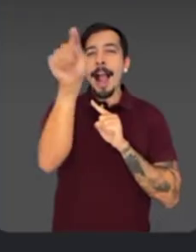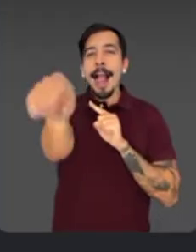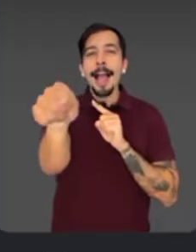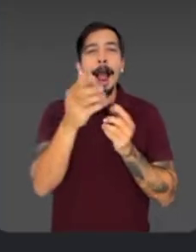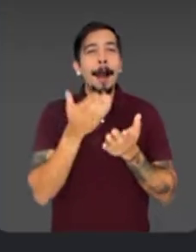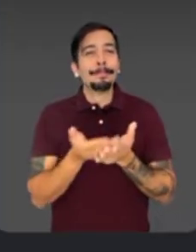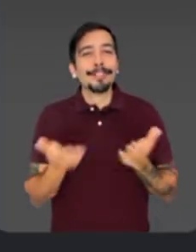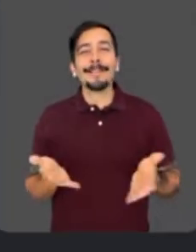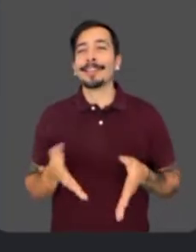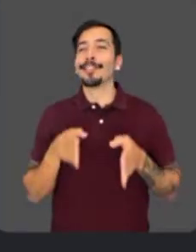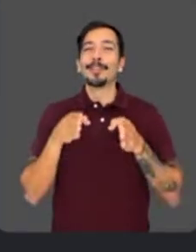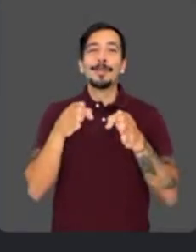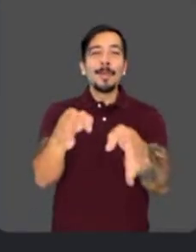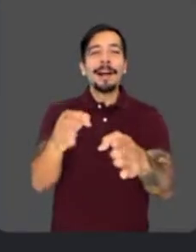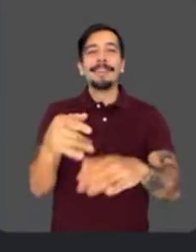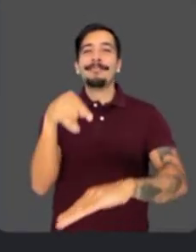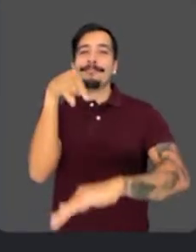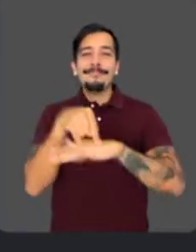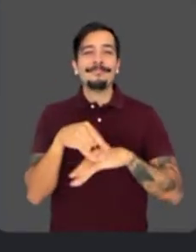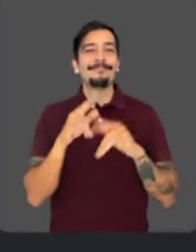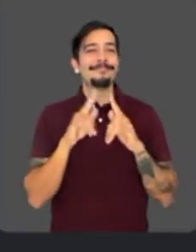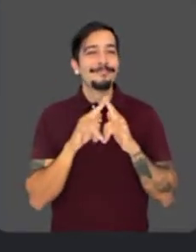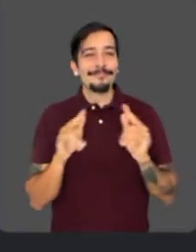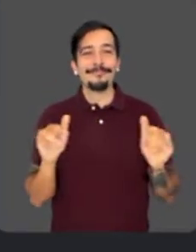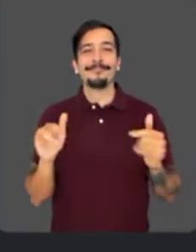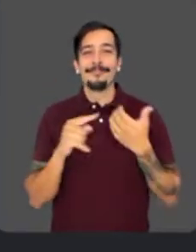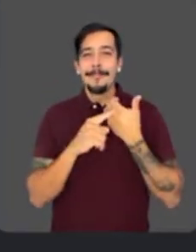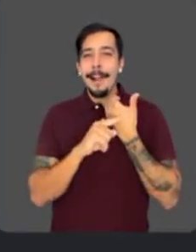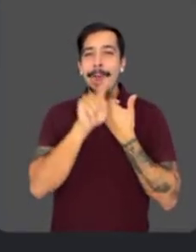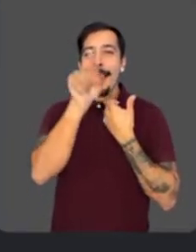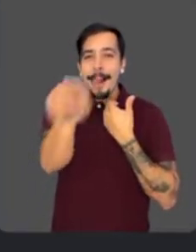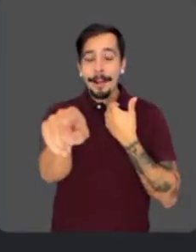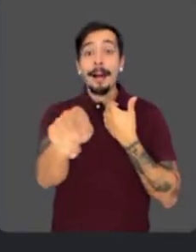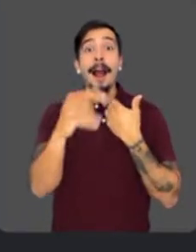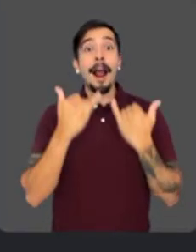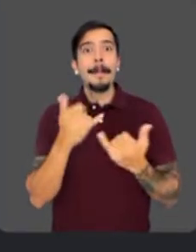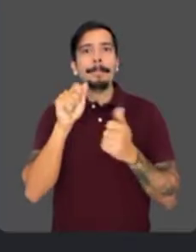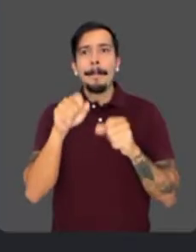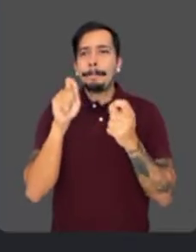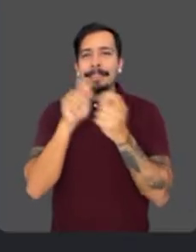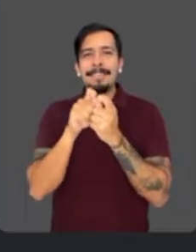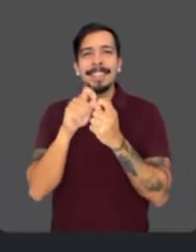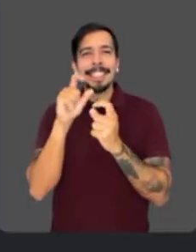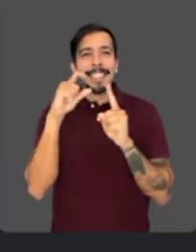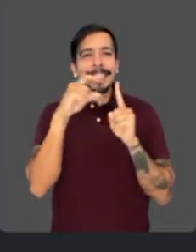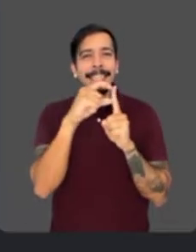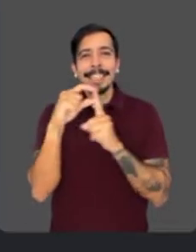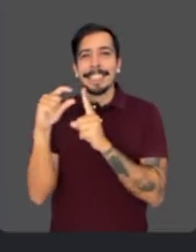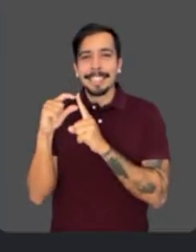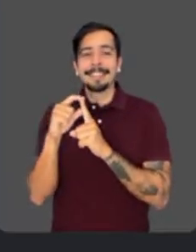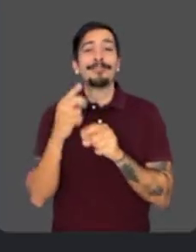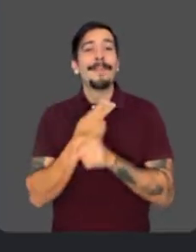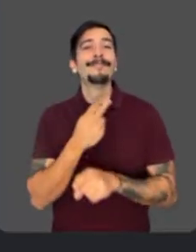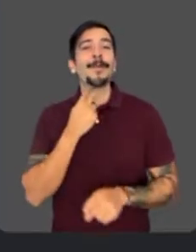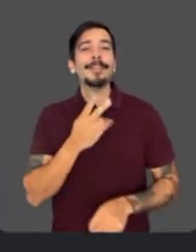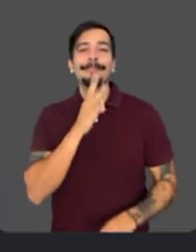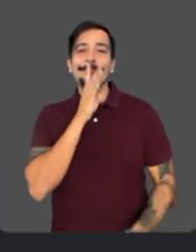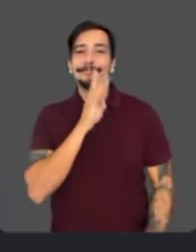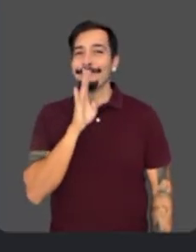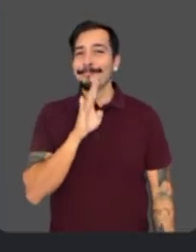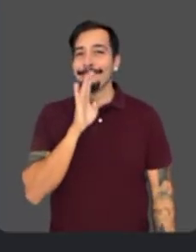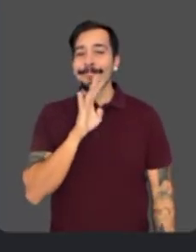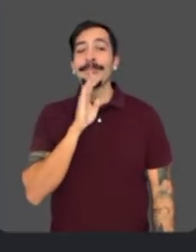object details, or zoom in on faraway text like street signs. Now, you can search for specific text using